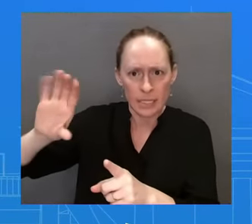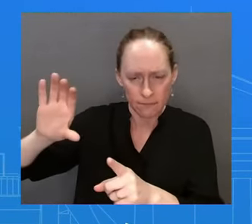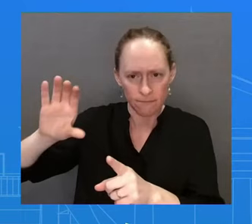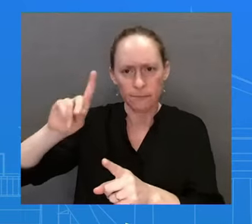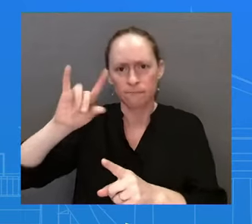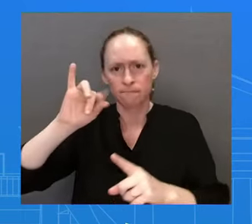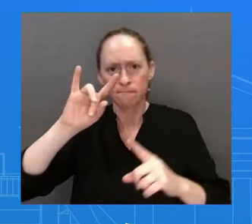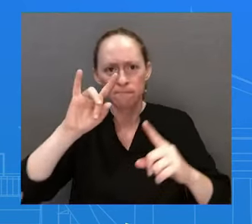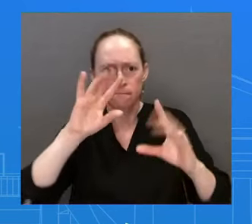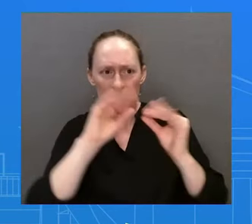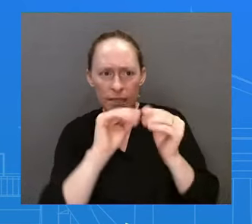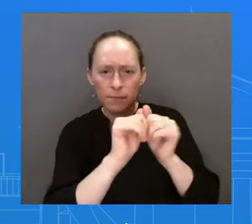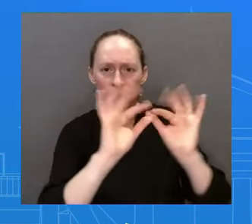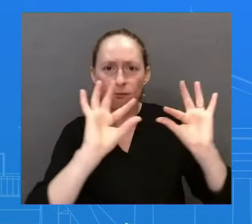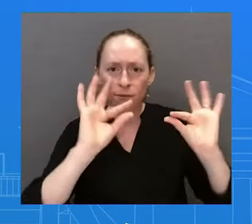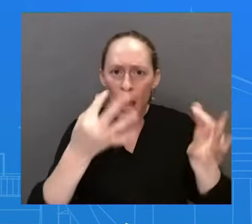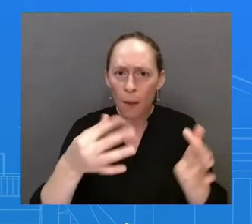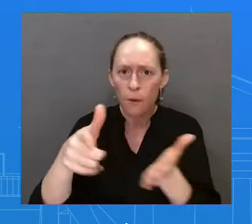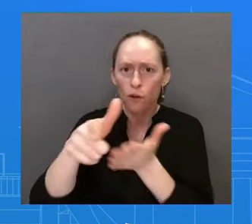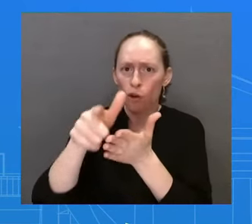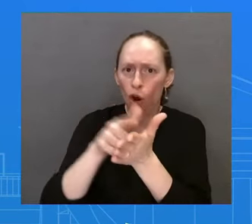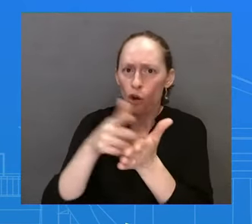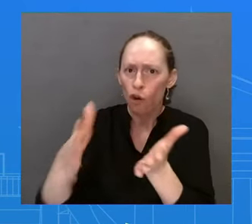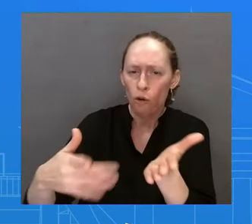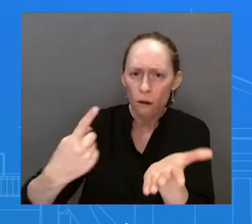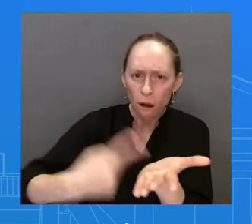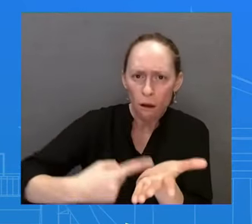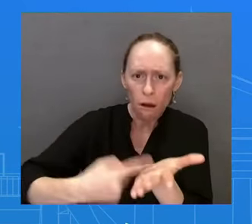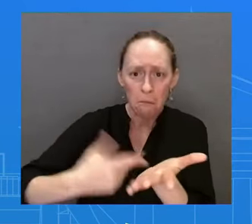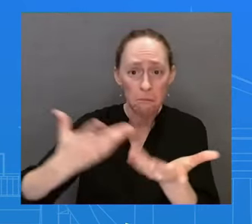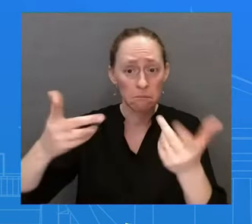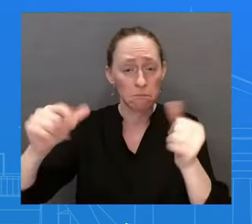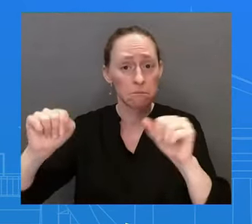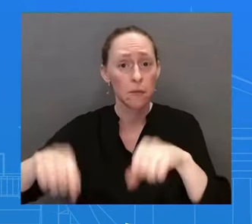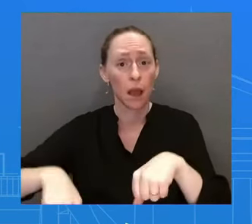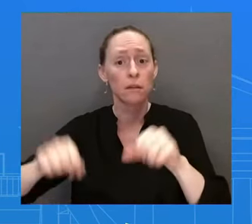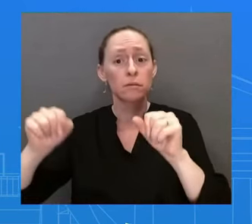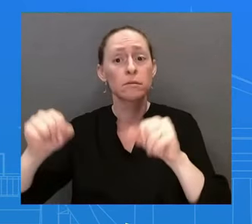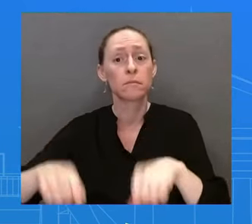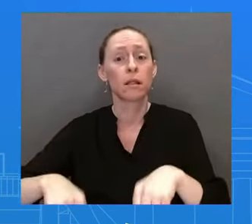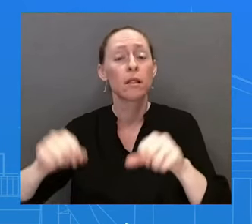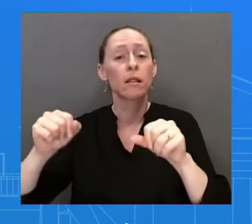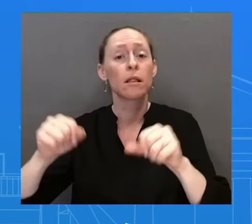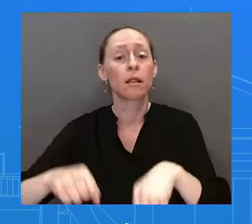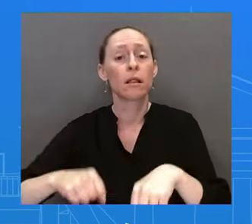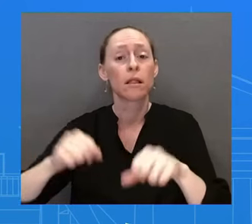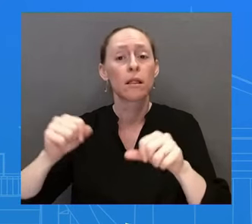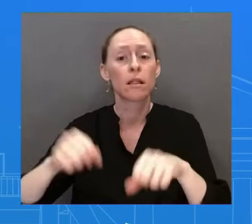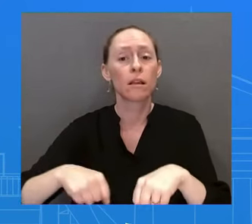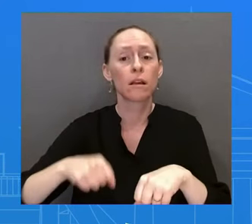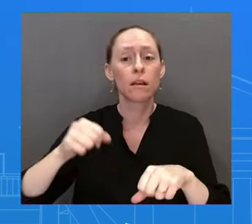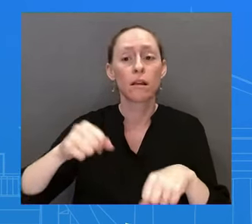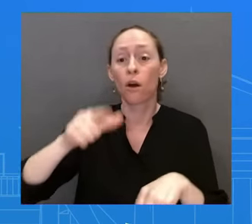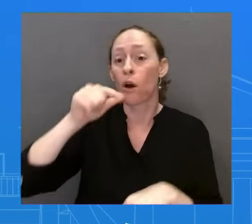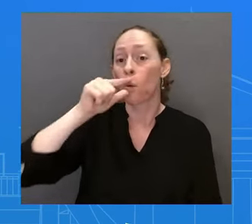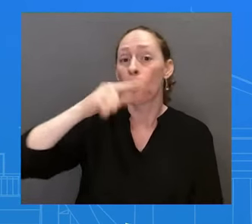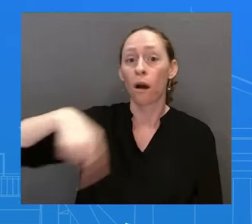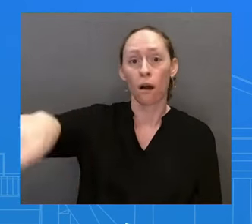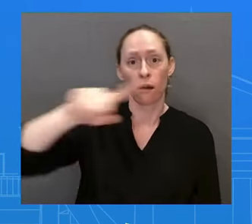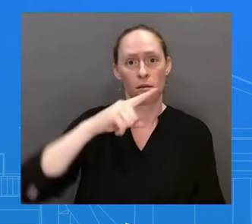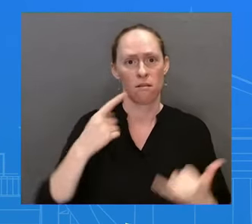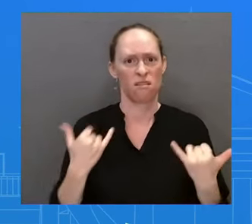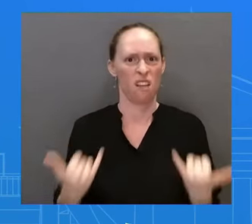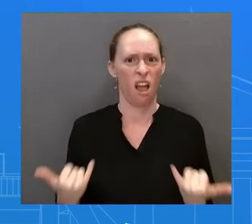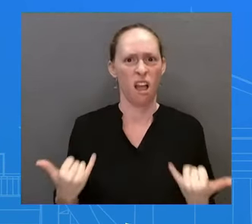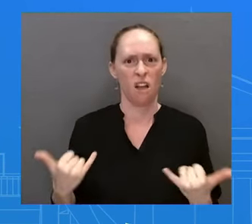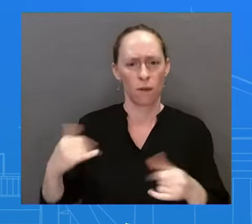of the suspects. Anything new? Because Mexico is saying that they're waiting for the United States to move on the extradition of